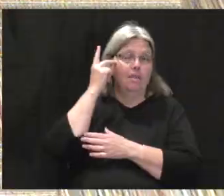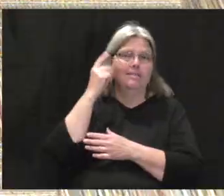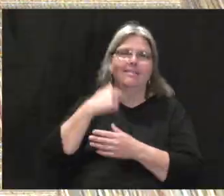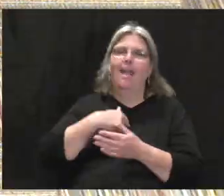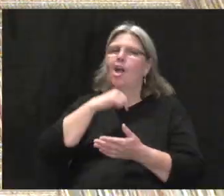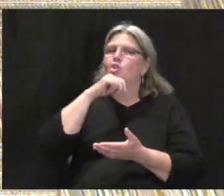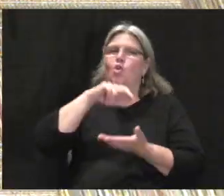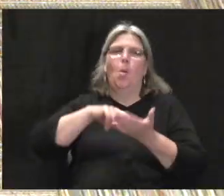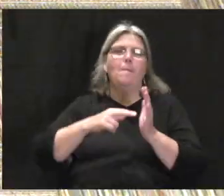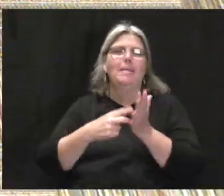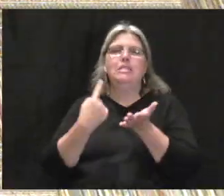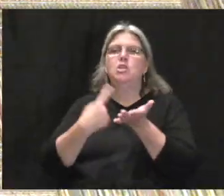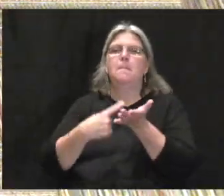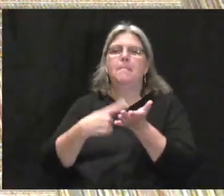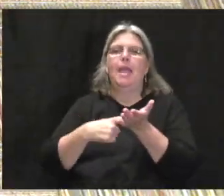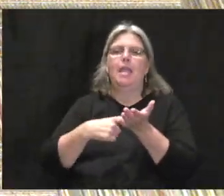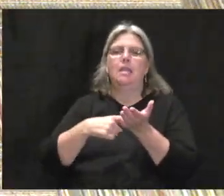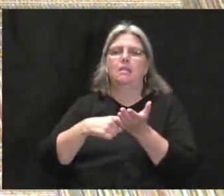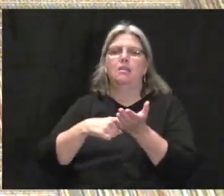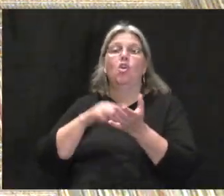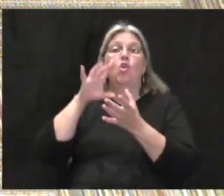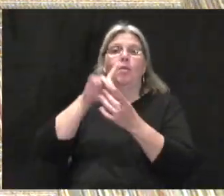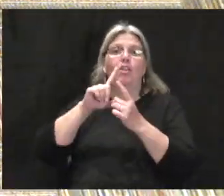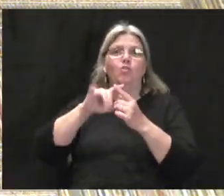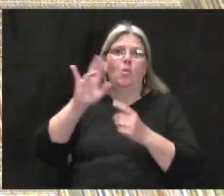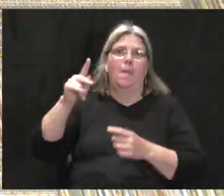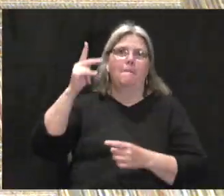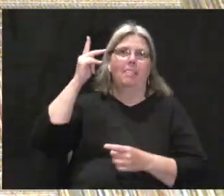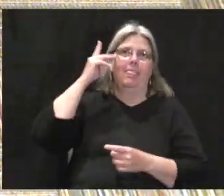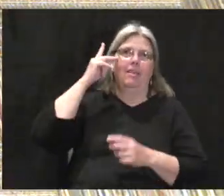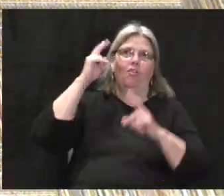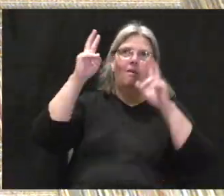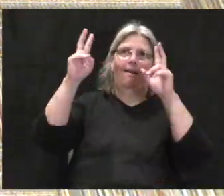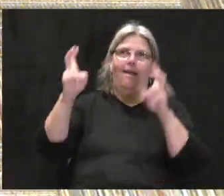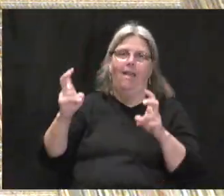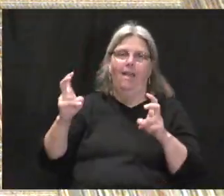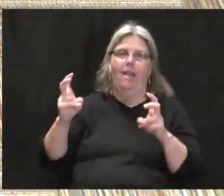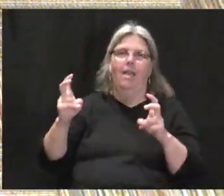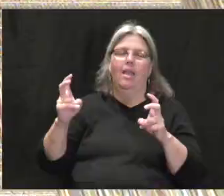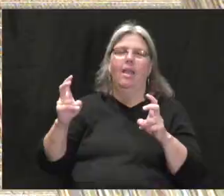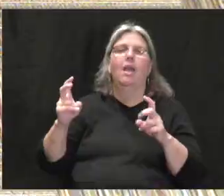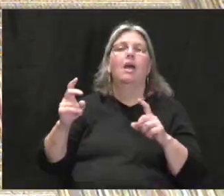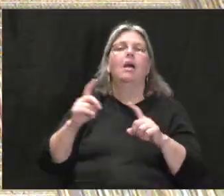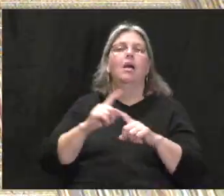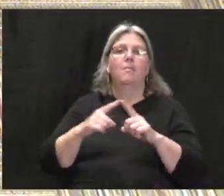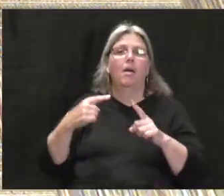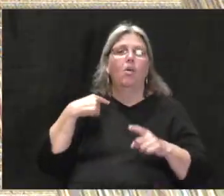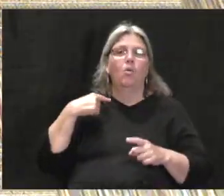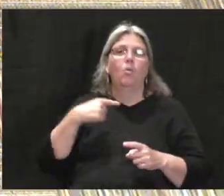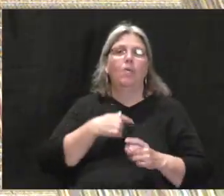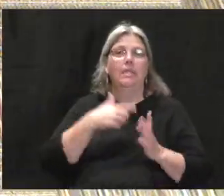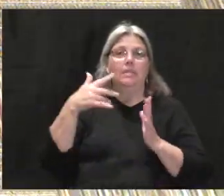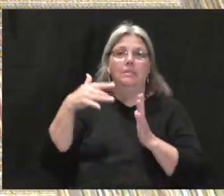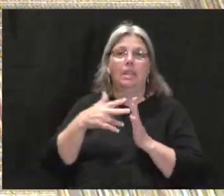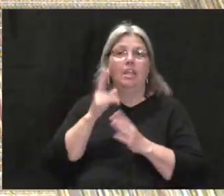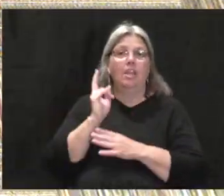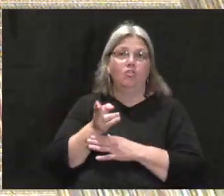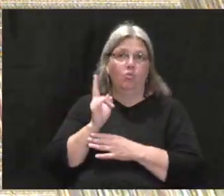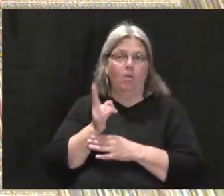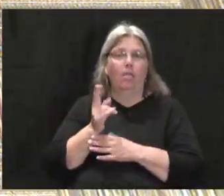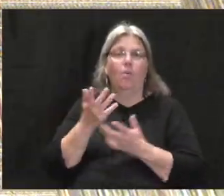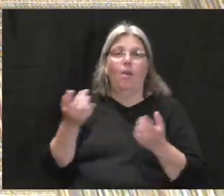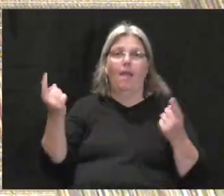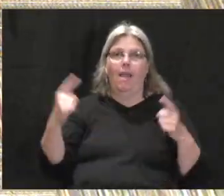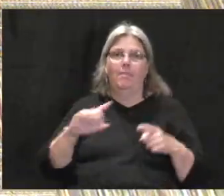country, and we talk about slavery, and we talk about bracero employees and farm workers.